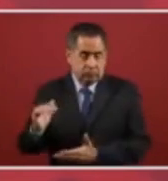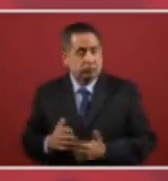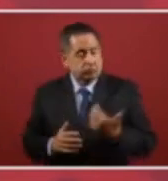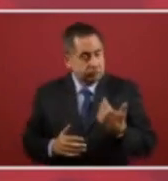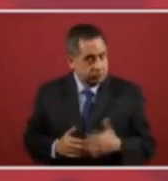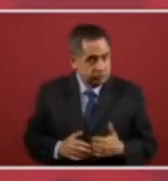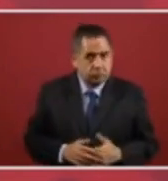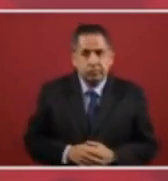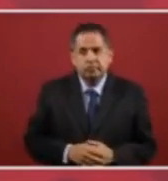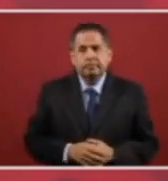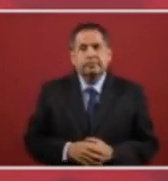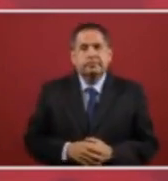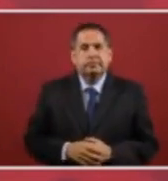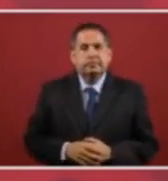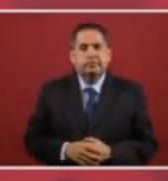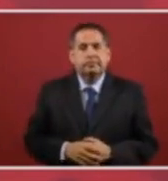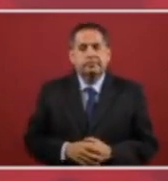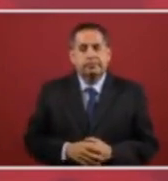$100 a barrel.